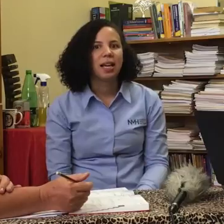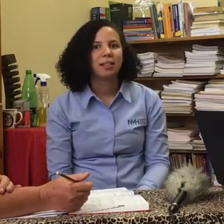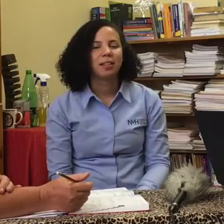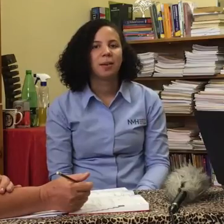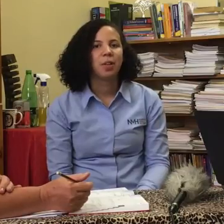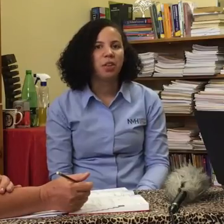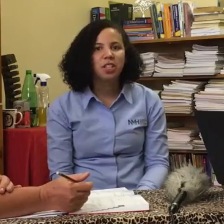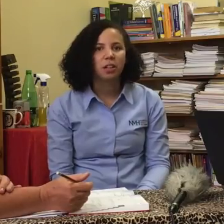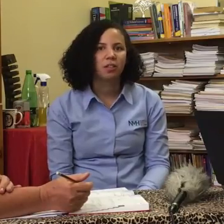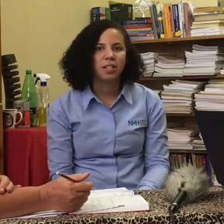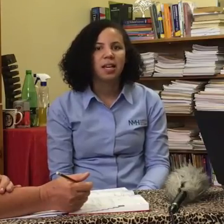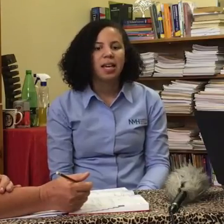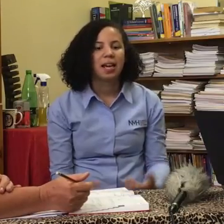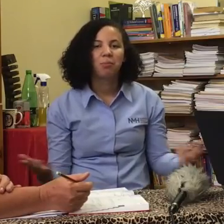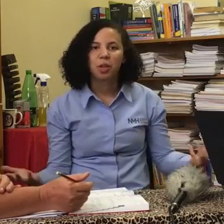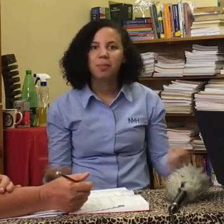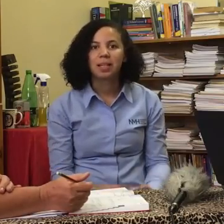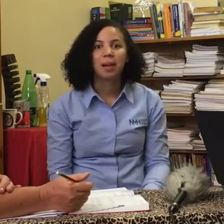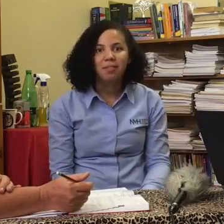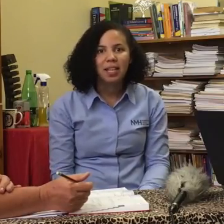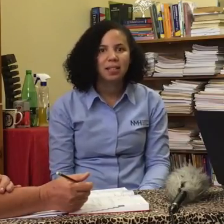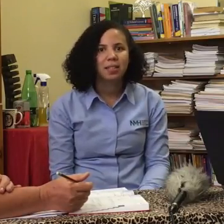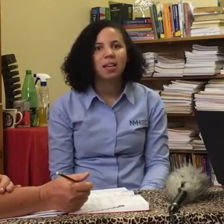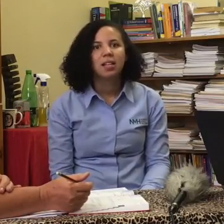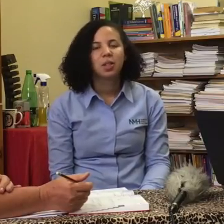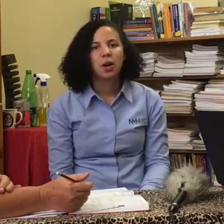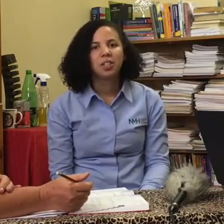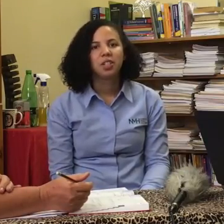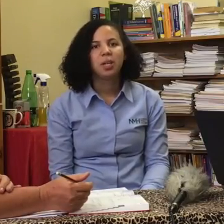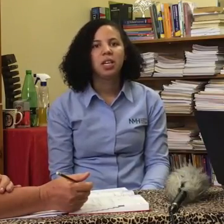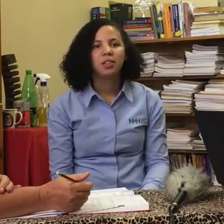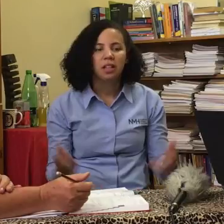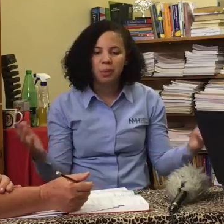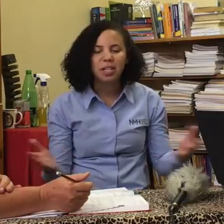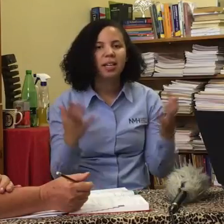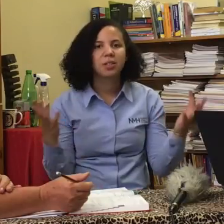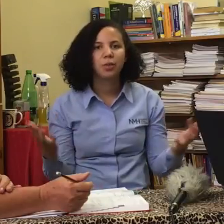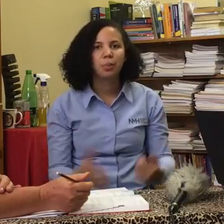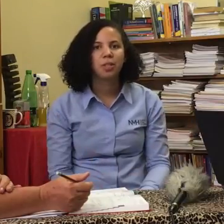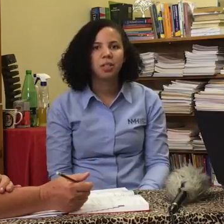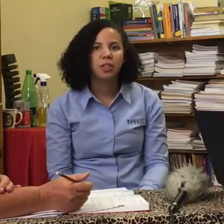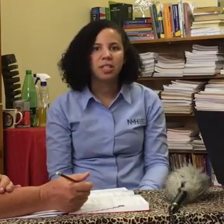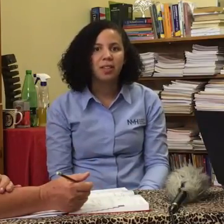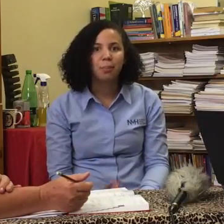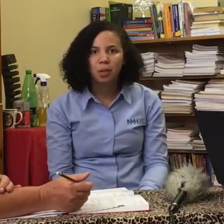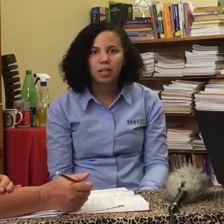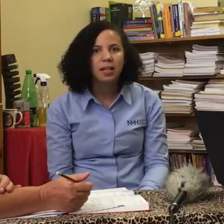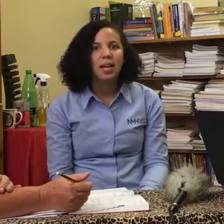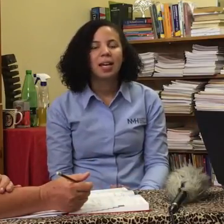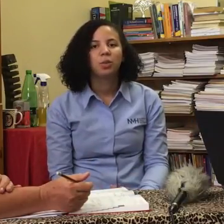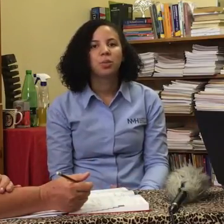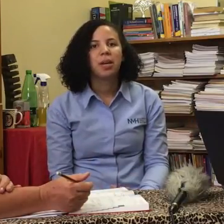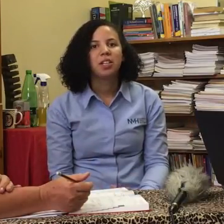marintal at the regional office and i'm joined by some lovely guests so i'll just be they'll be taking us through the process of receiving the